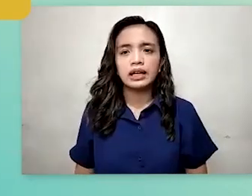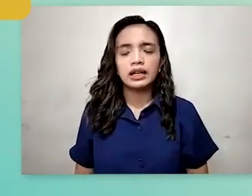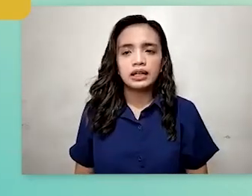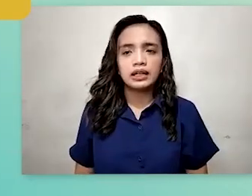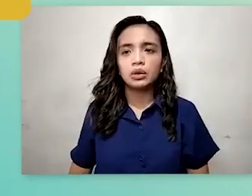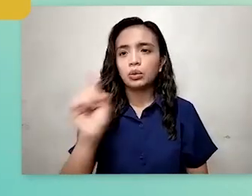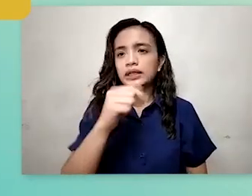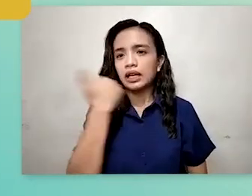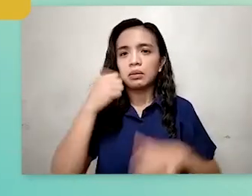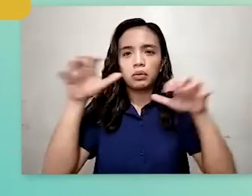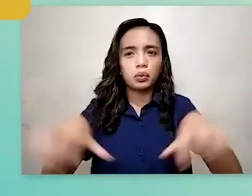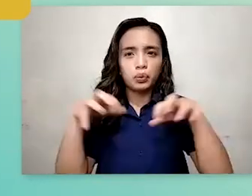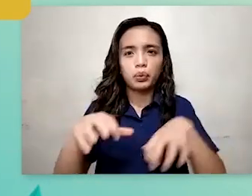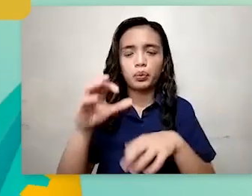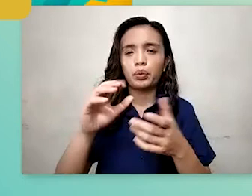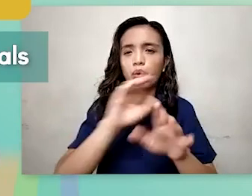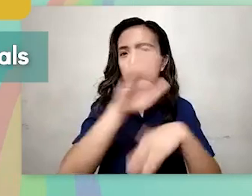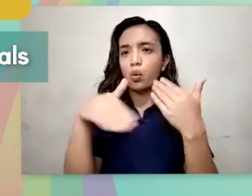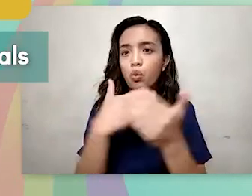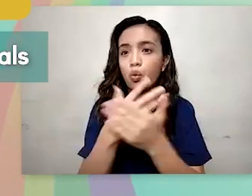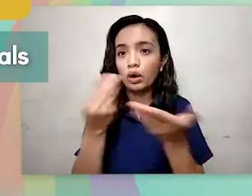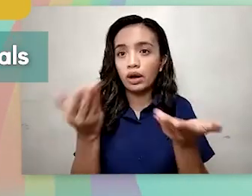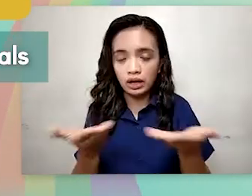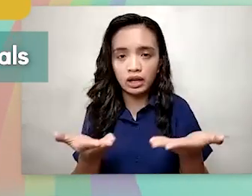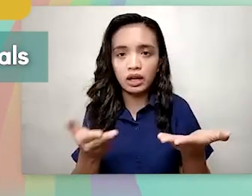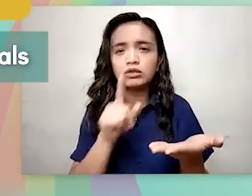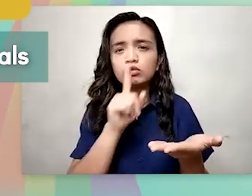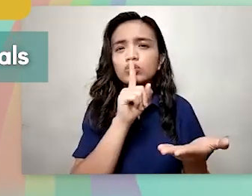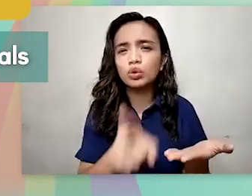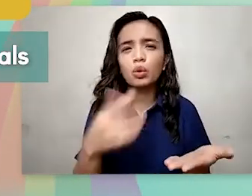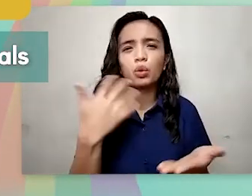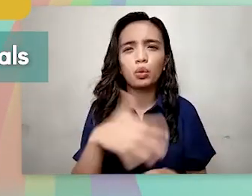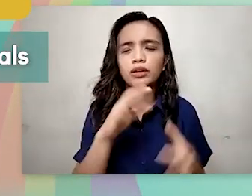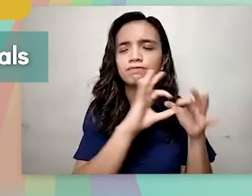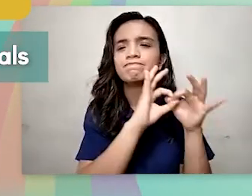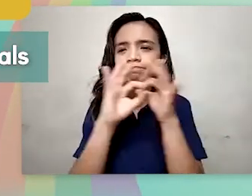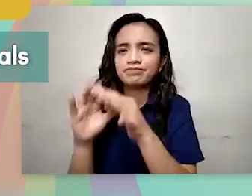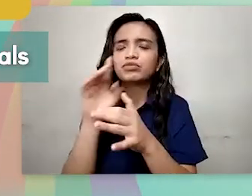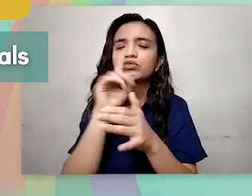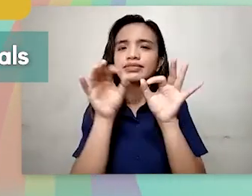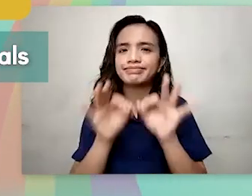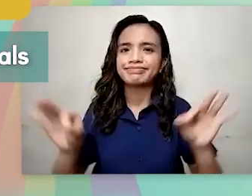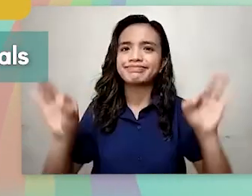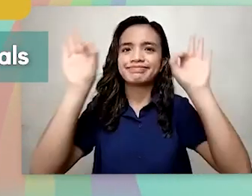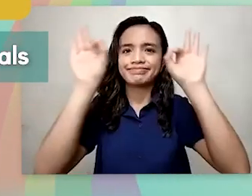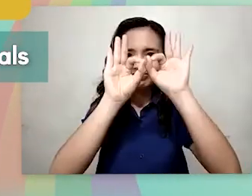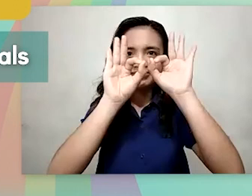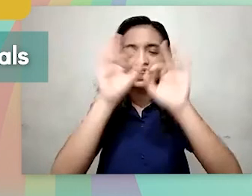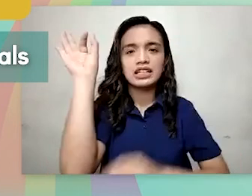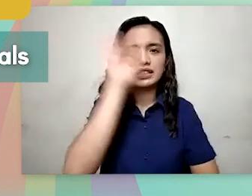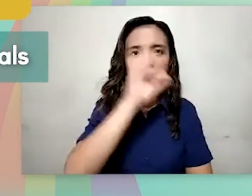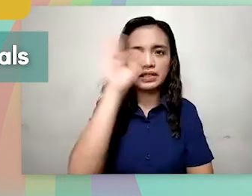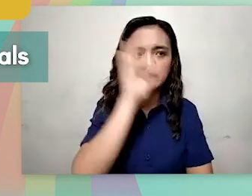the things that we're doing, PDRF and everybody here, is really very relevant and important